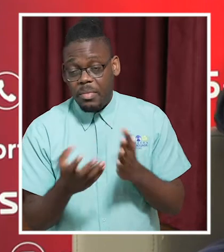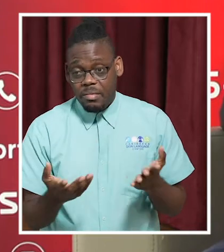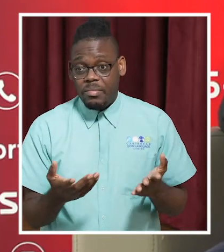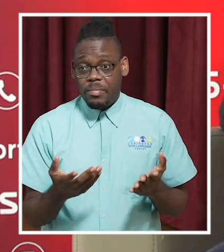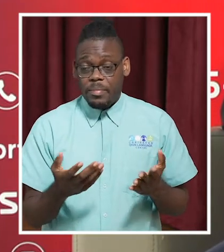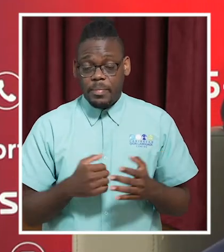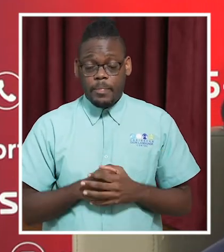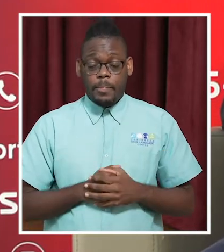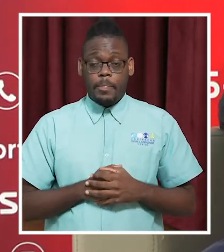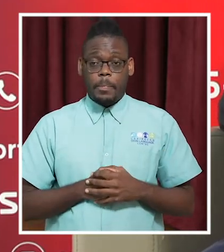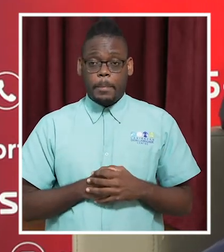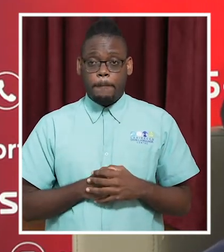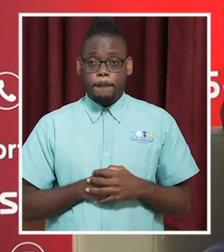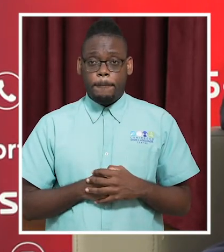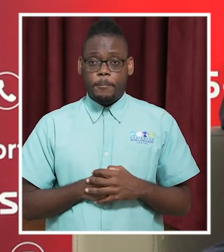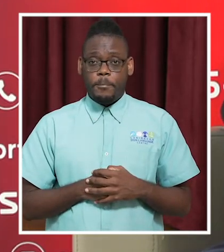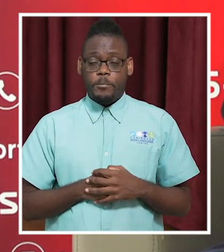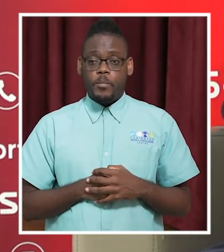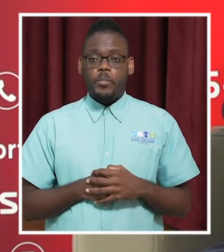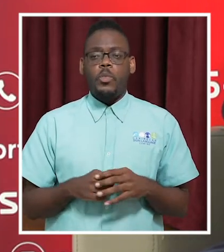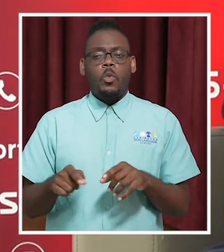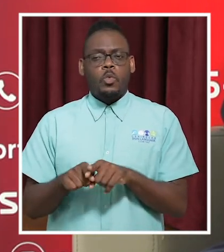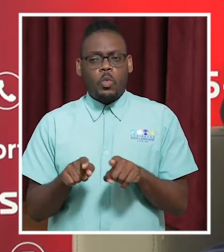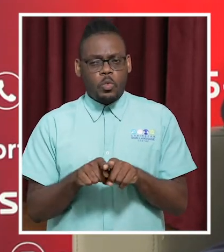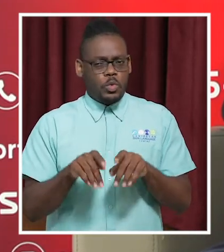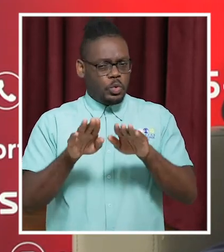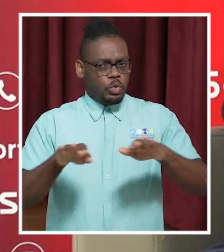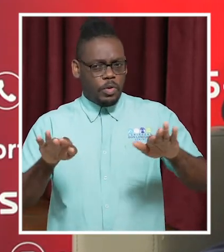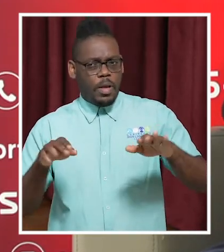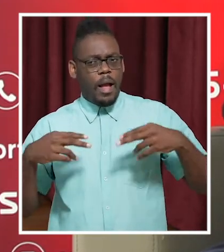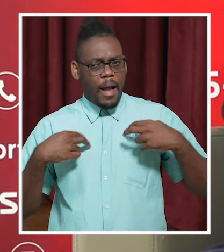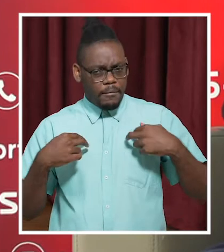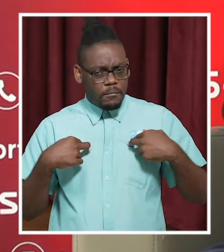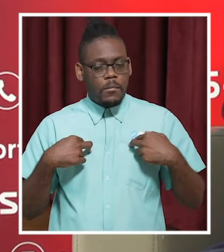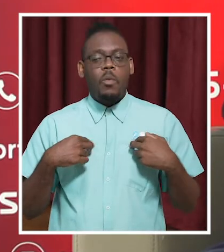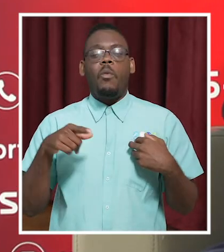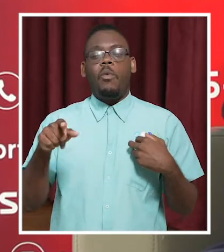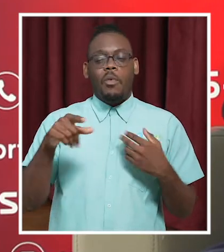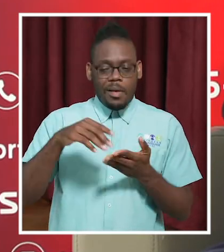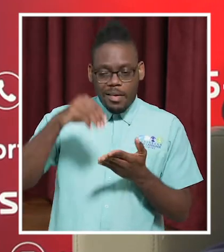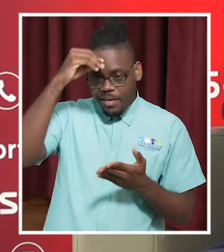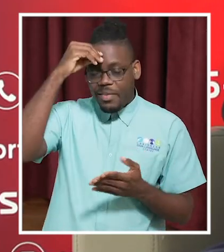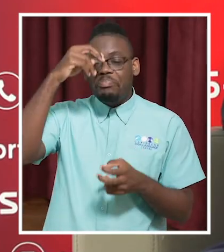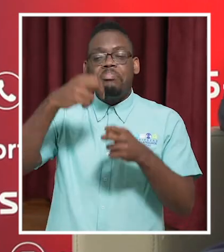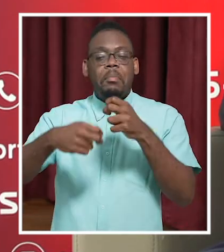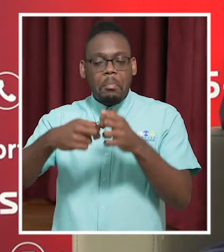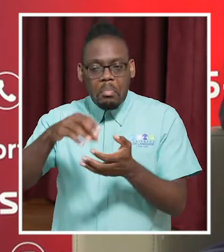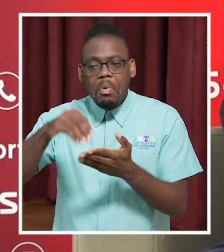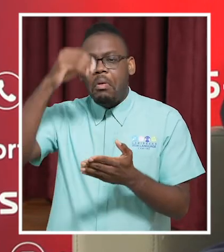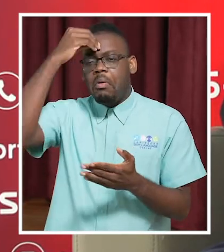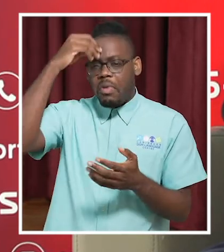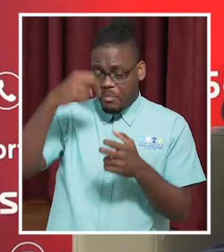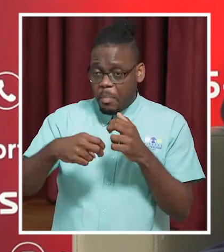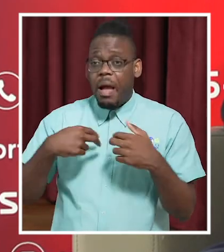again, that it's difficult to say whether that's a cause or an effect. But those would be the